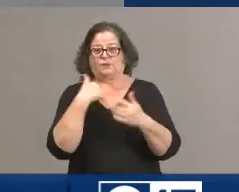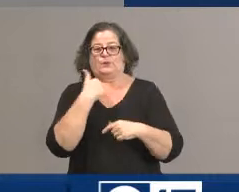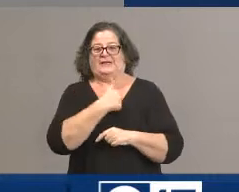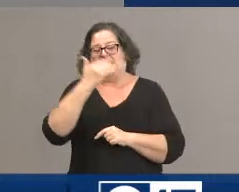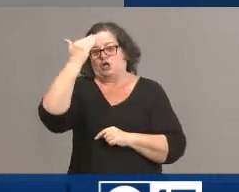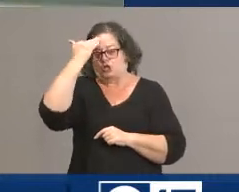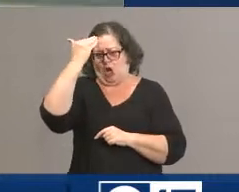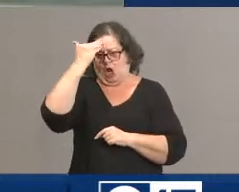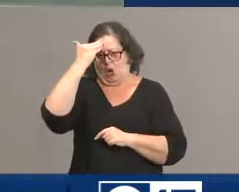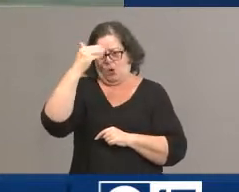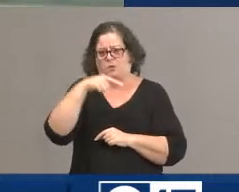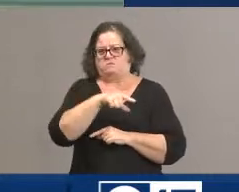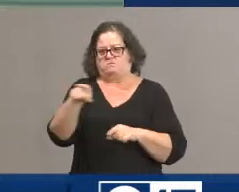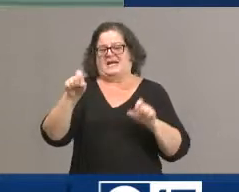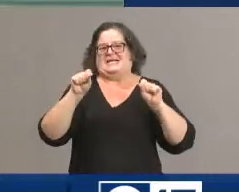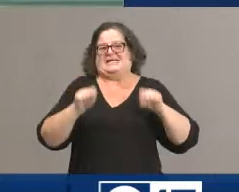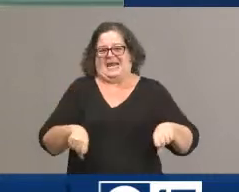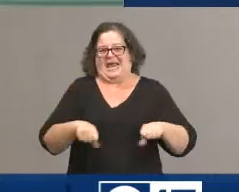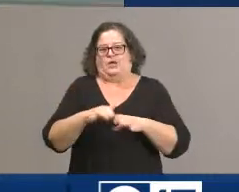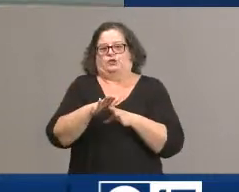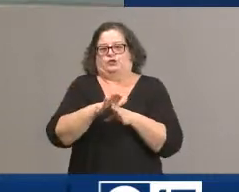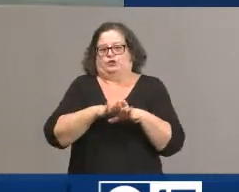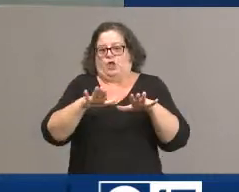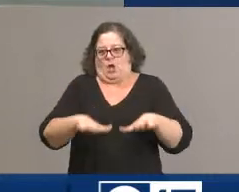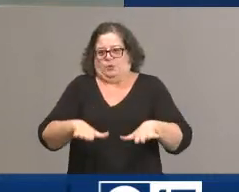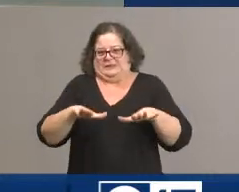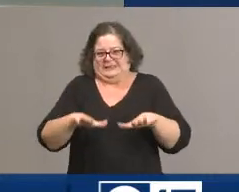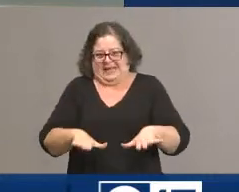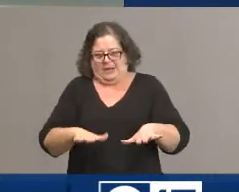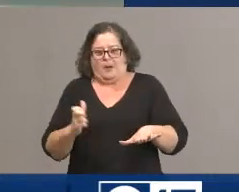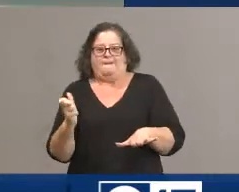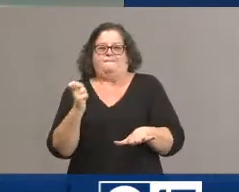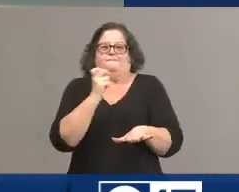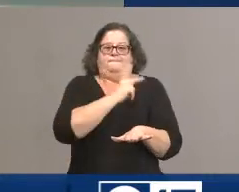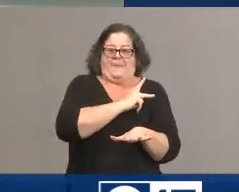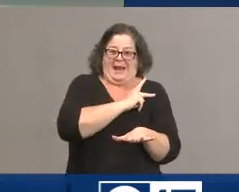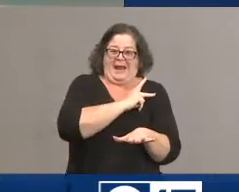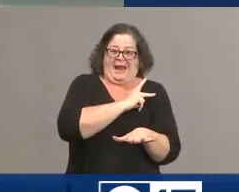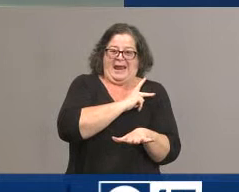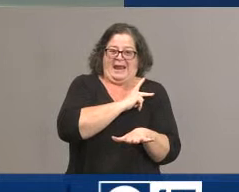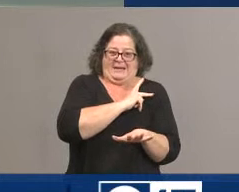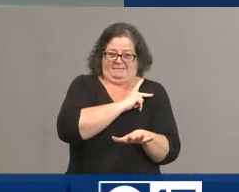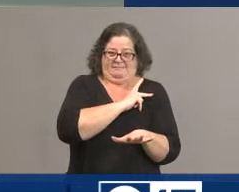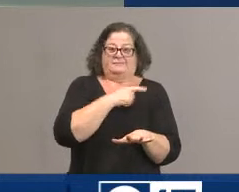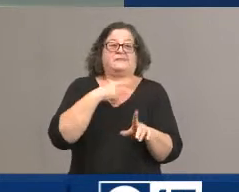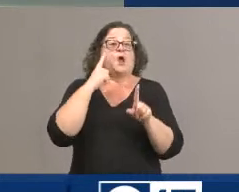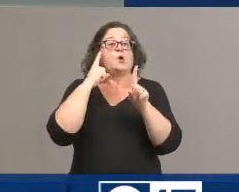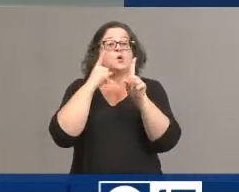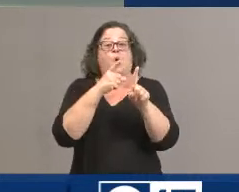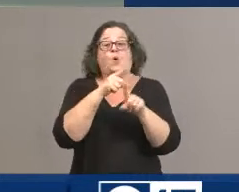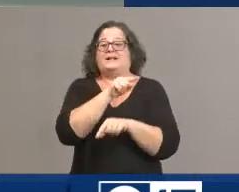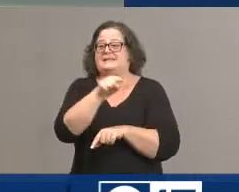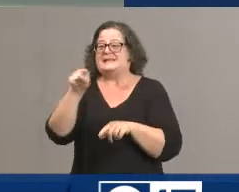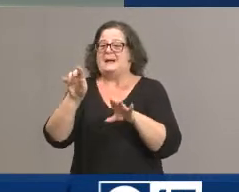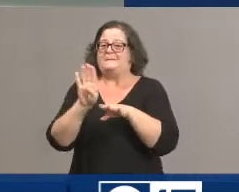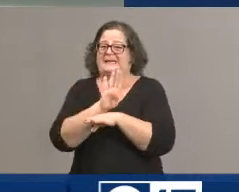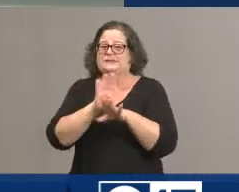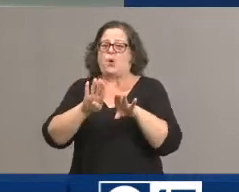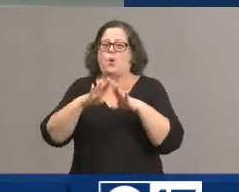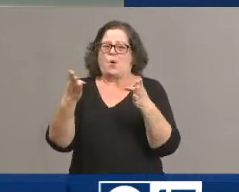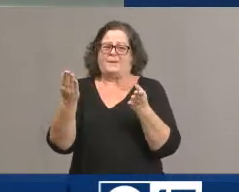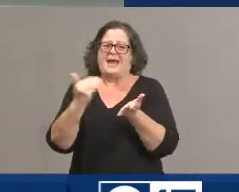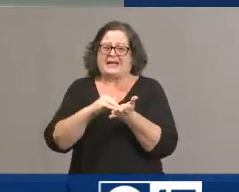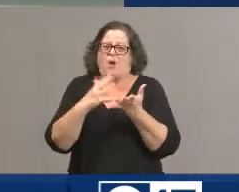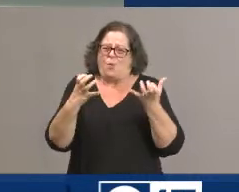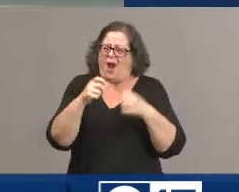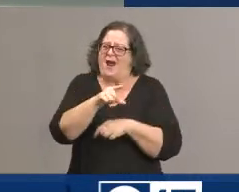and our aspirational goal is to get these establishments reopened in 30 days with enforcement by